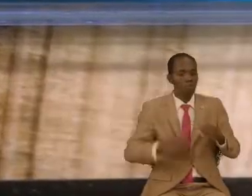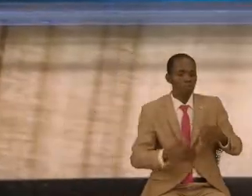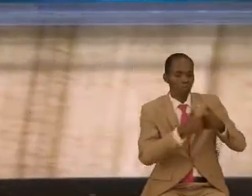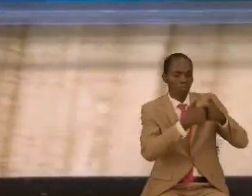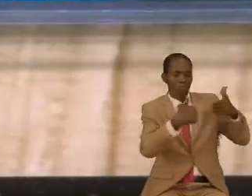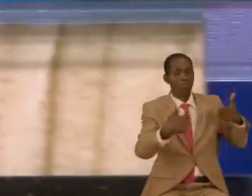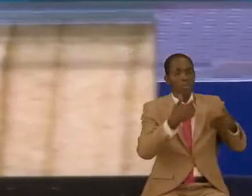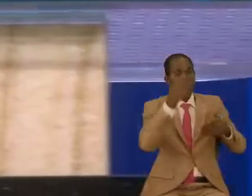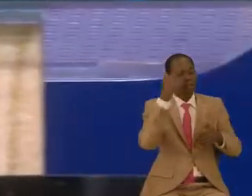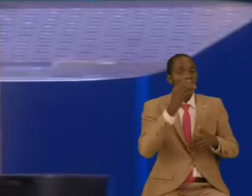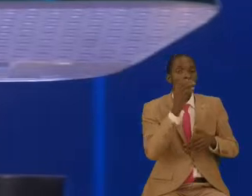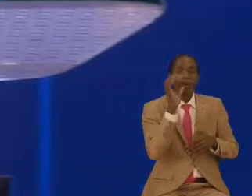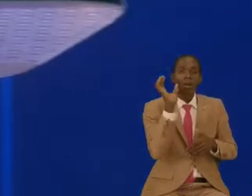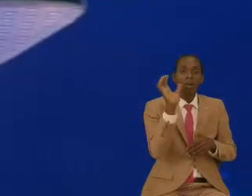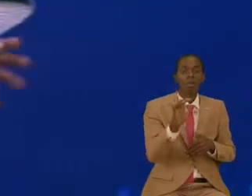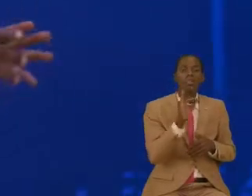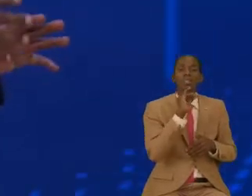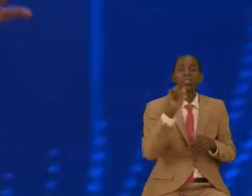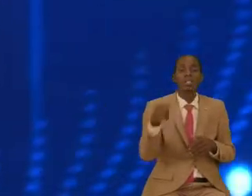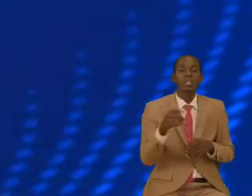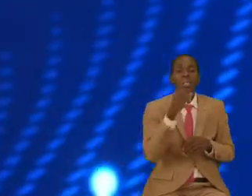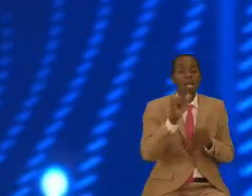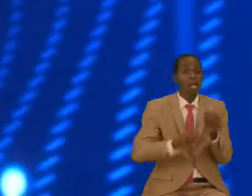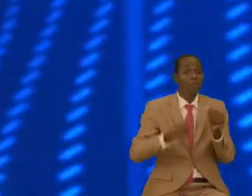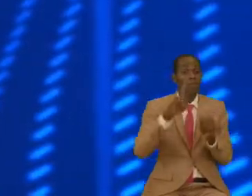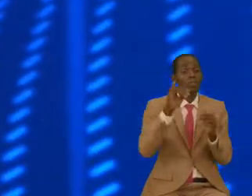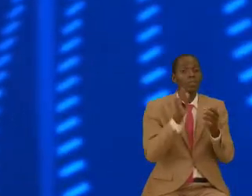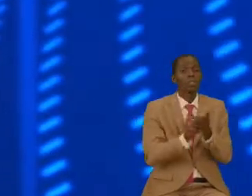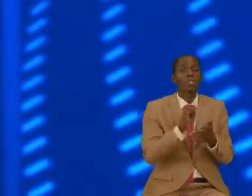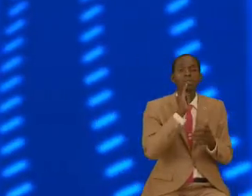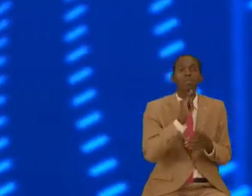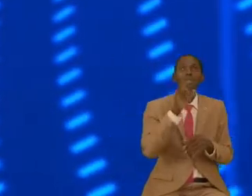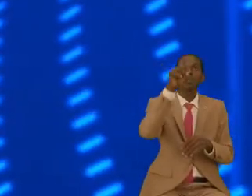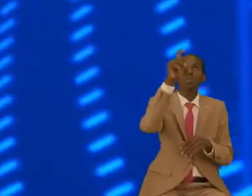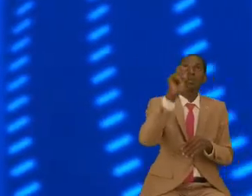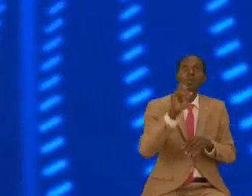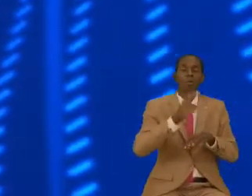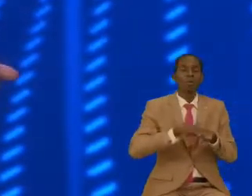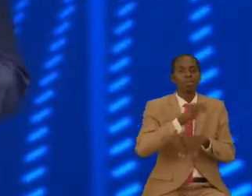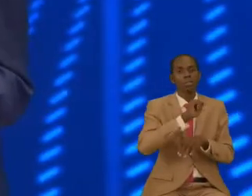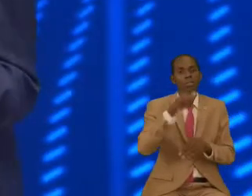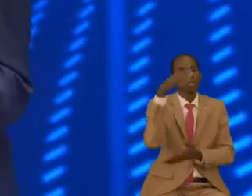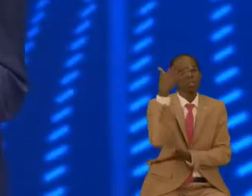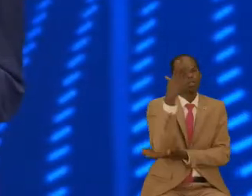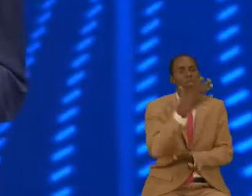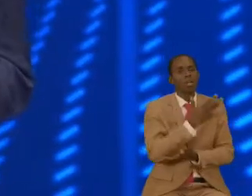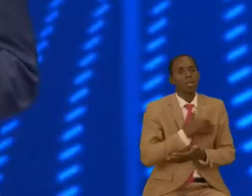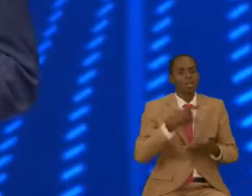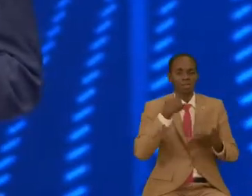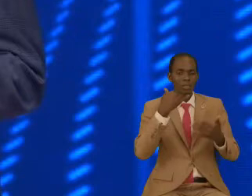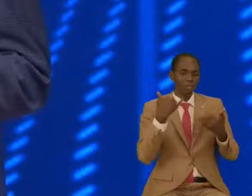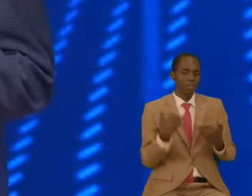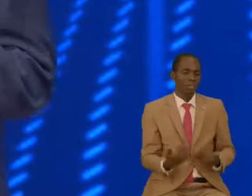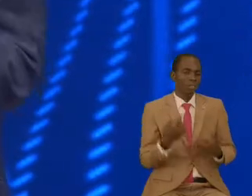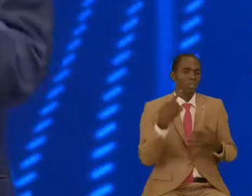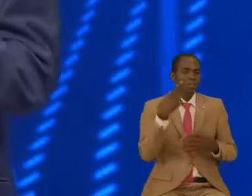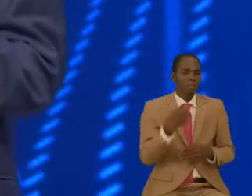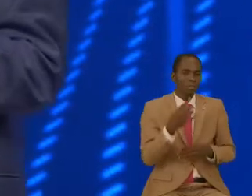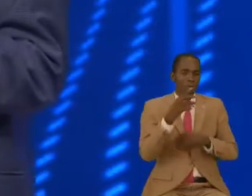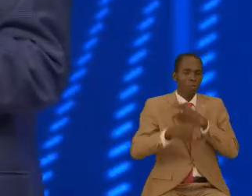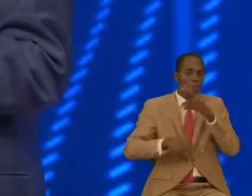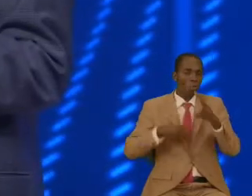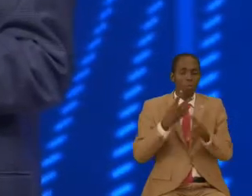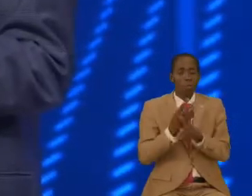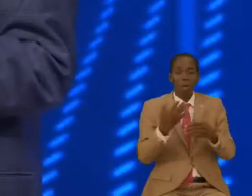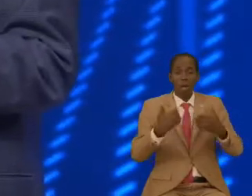cursed is everyone that hangeth upon a tree. And he says, now the world has